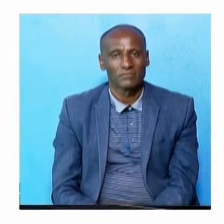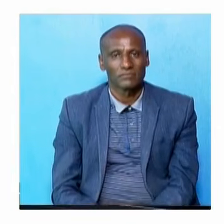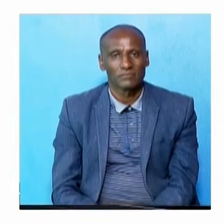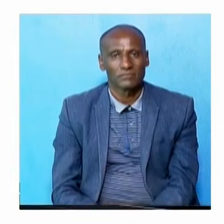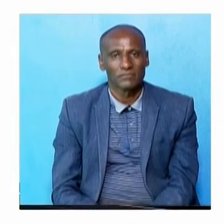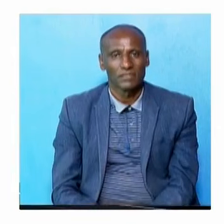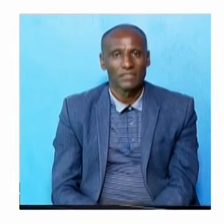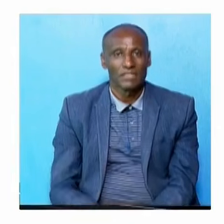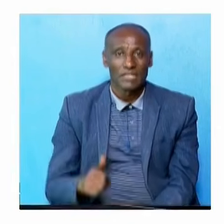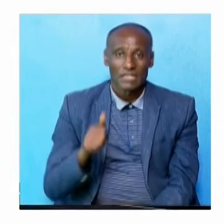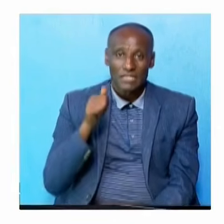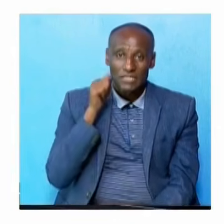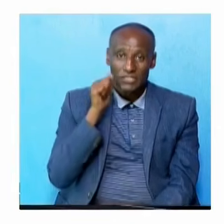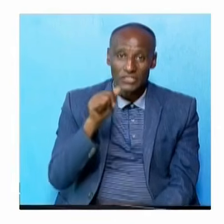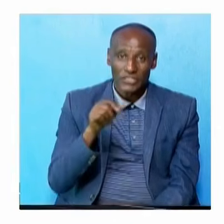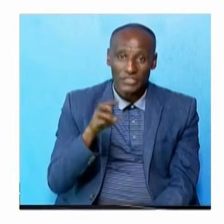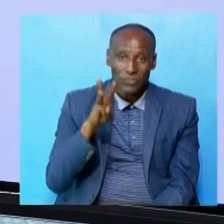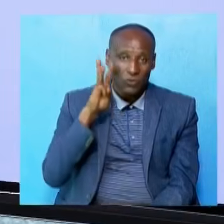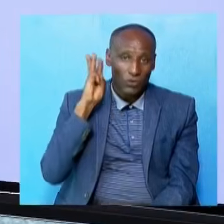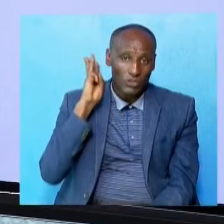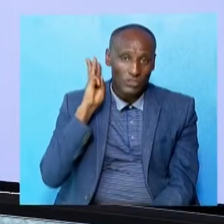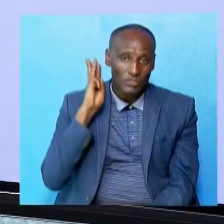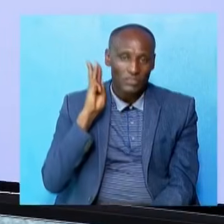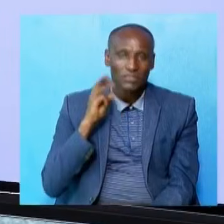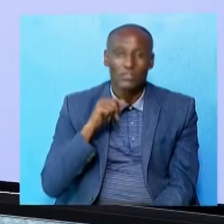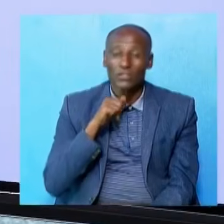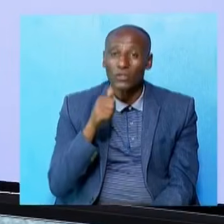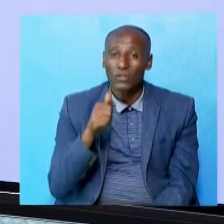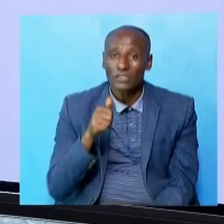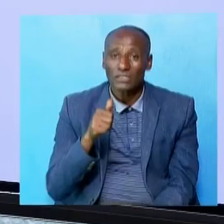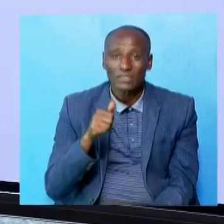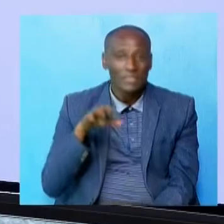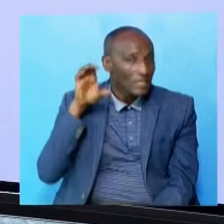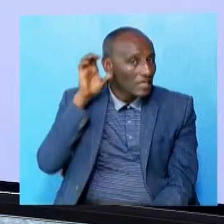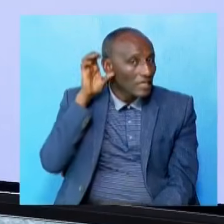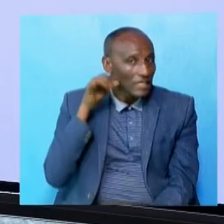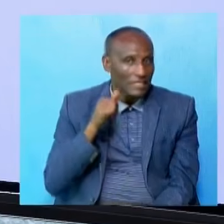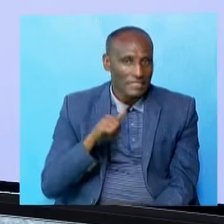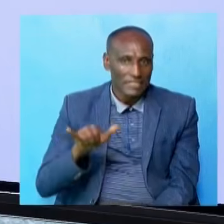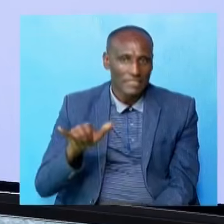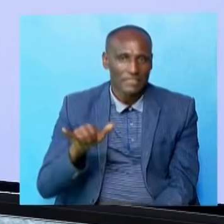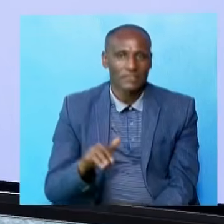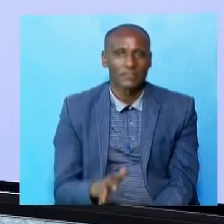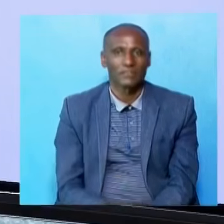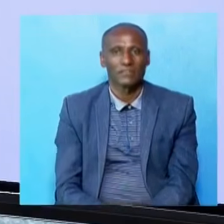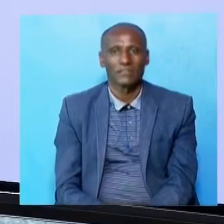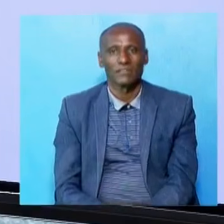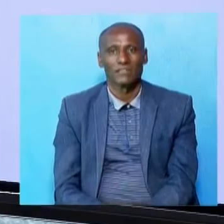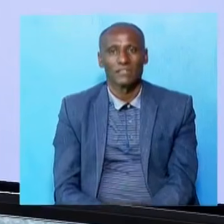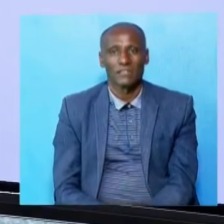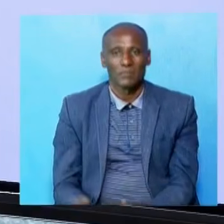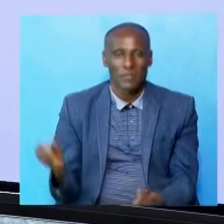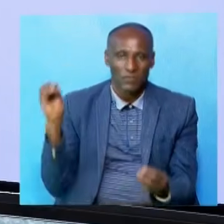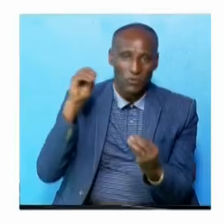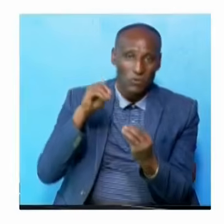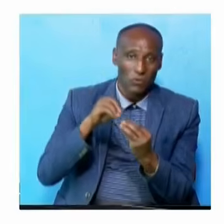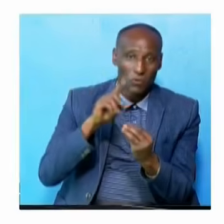She was not listening. Look at this sentence. Let me give you one more.